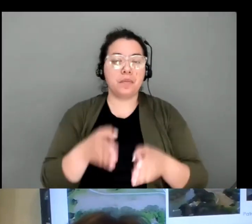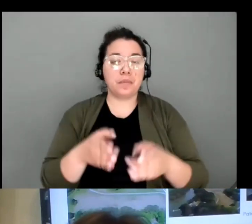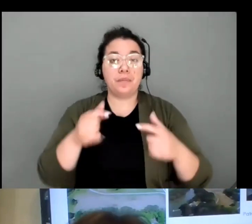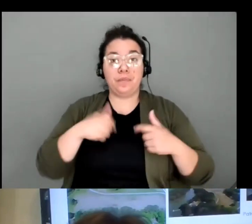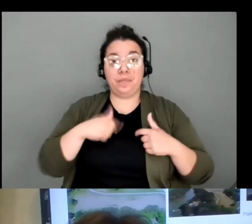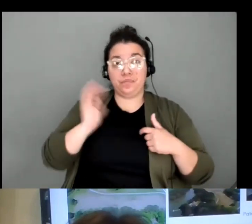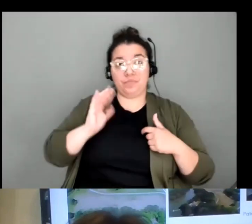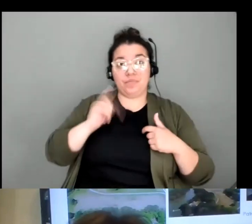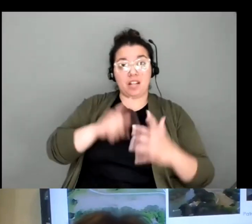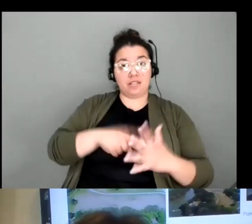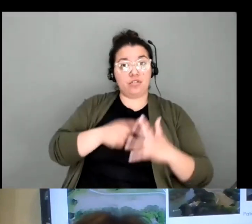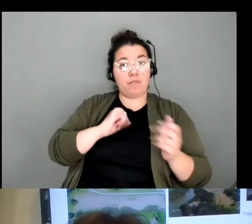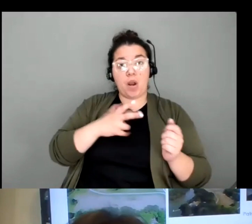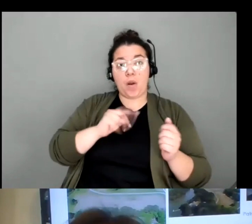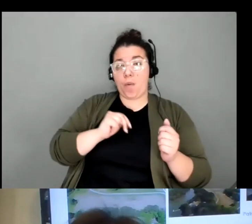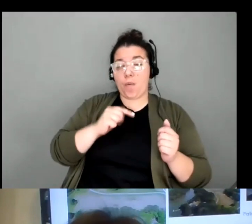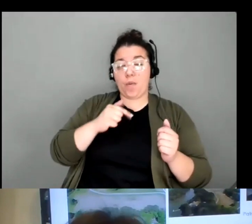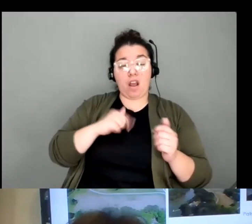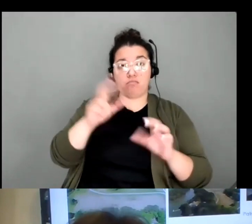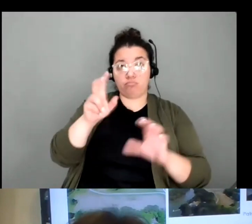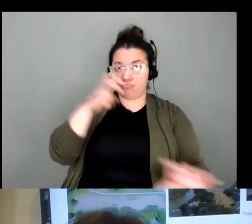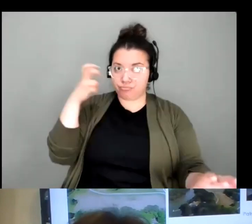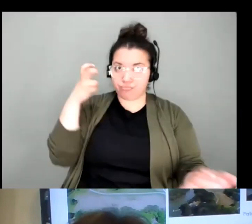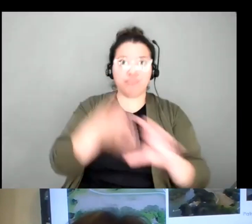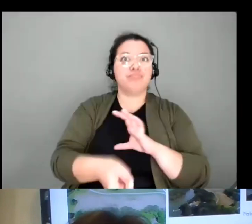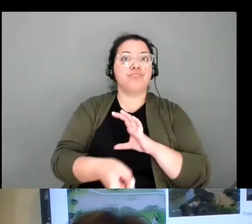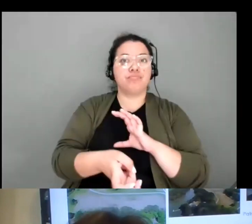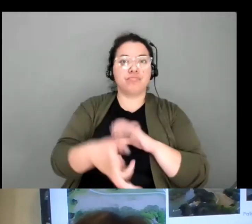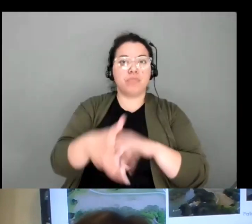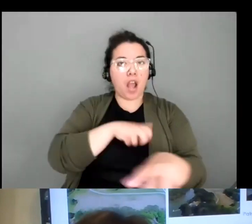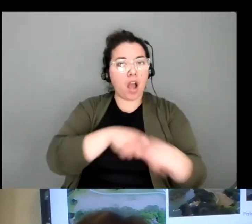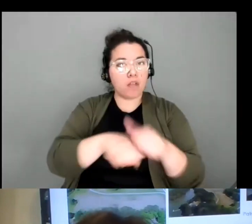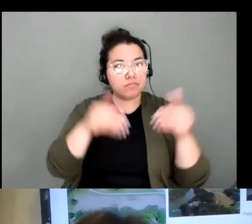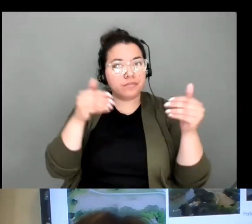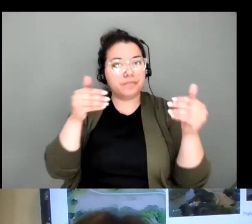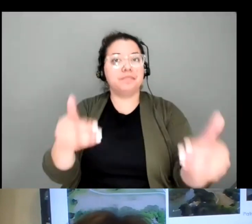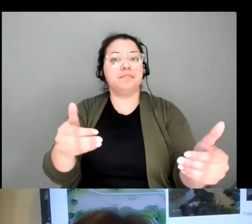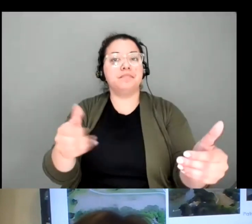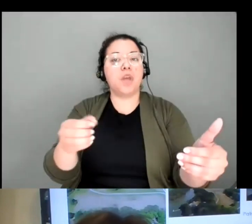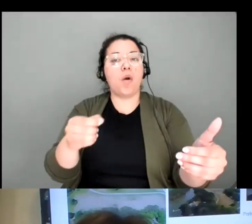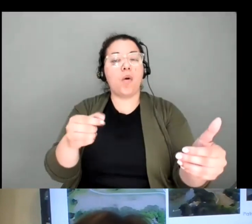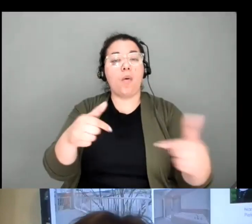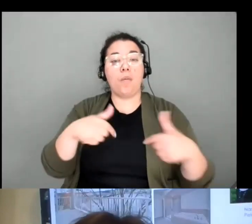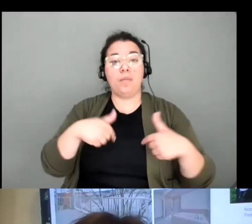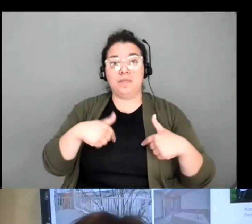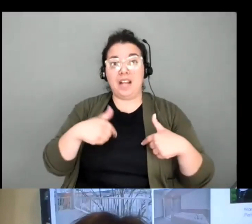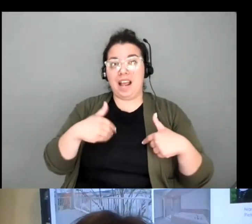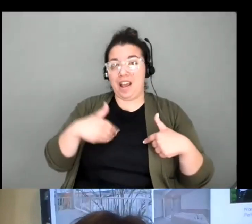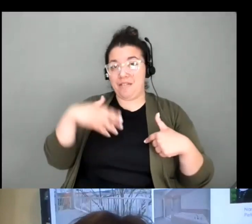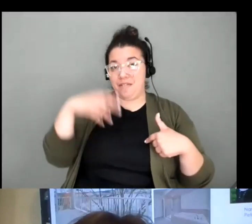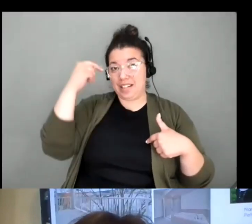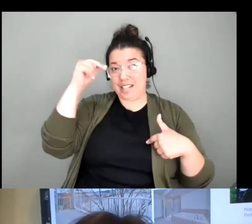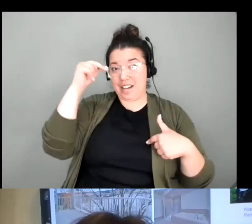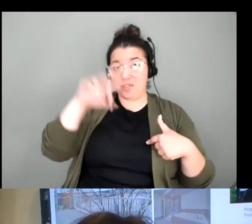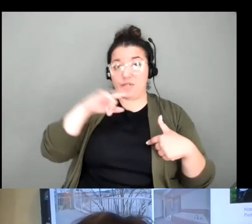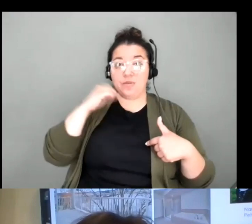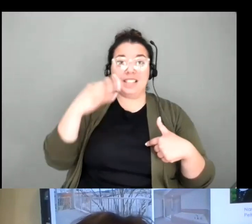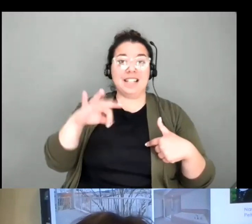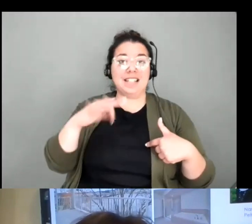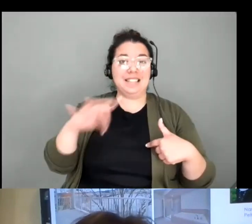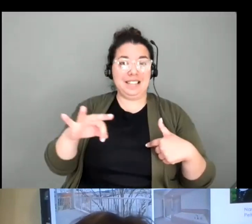own, jumping in and going. I have a 19-year-old nephew in